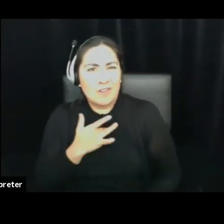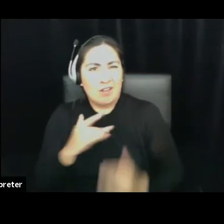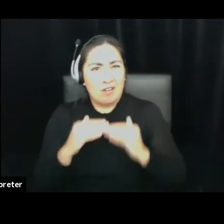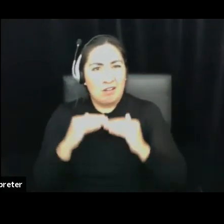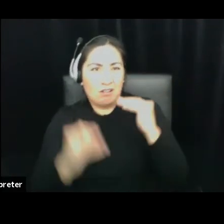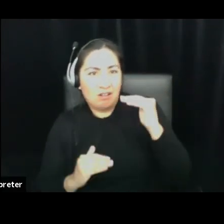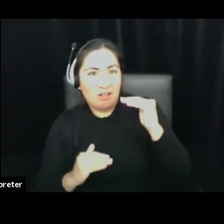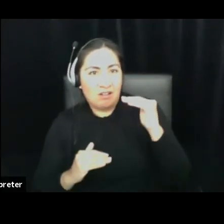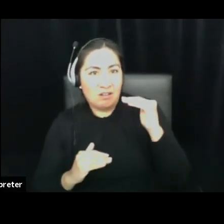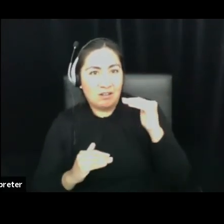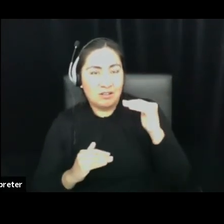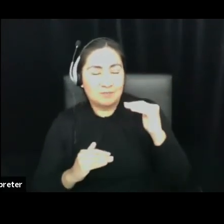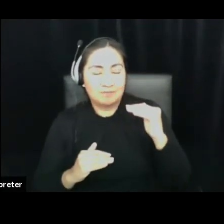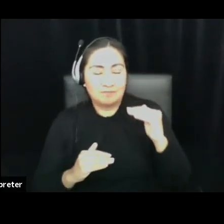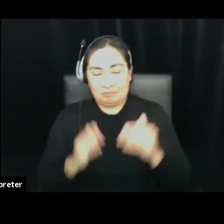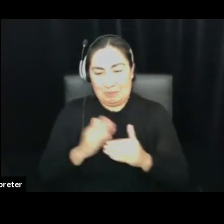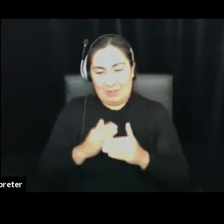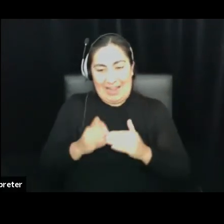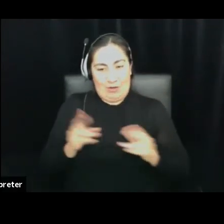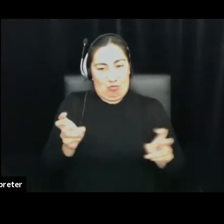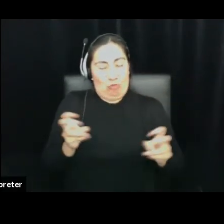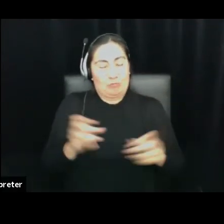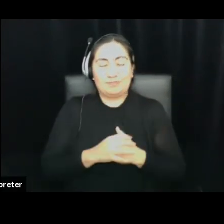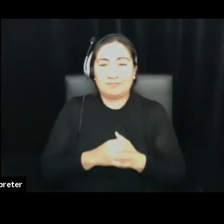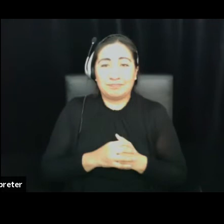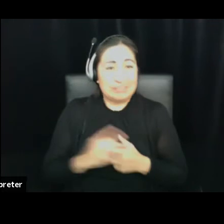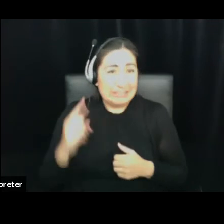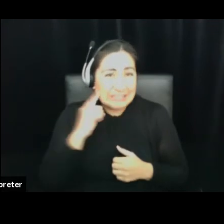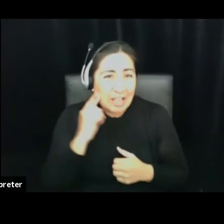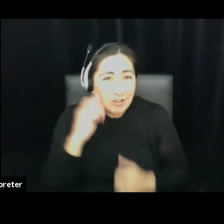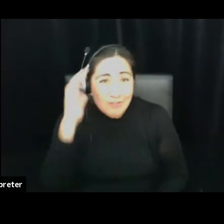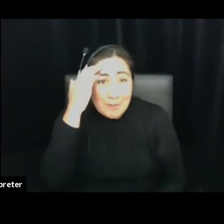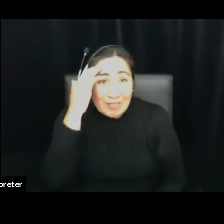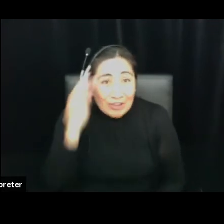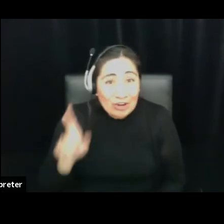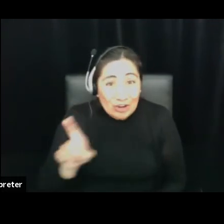end quote. Sound familiar to anyone?